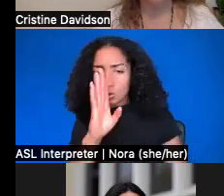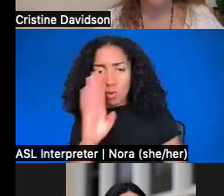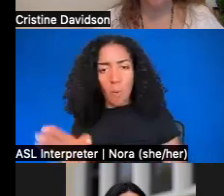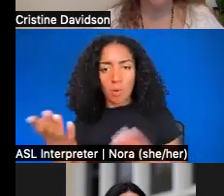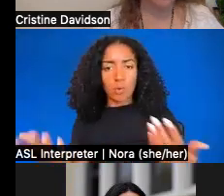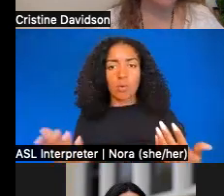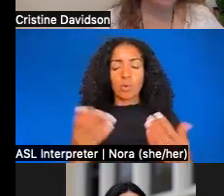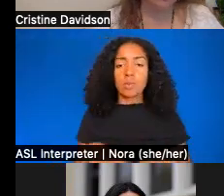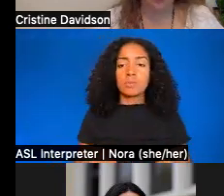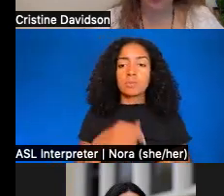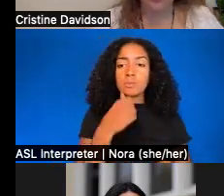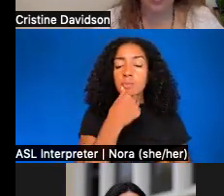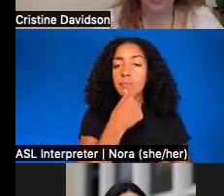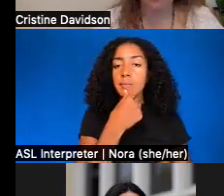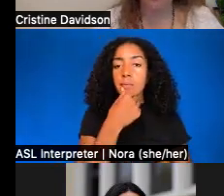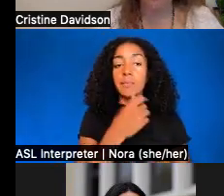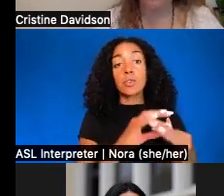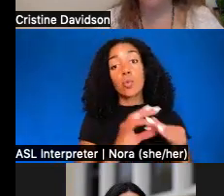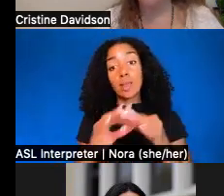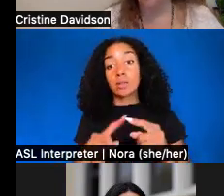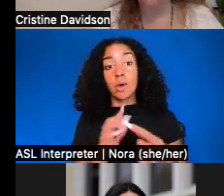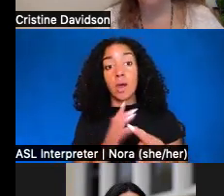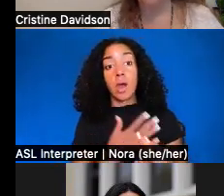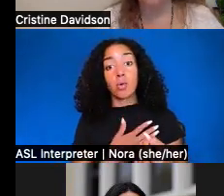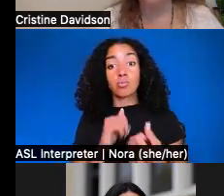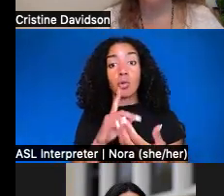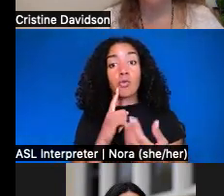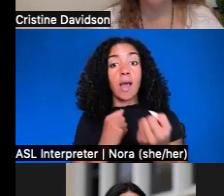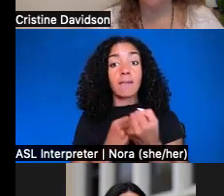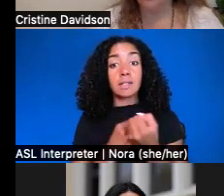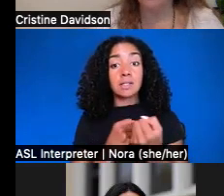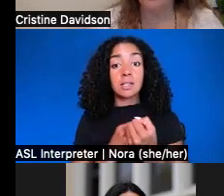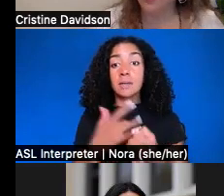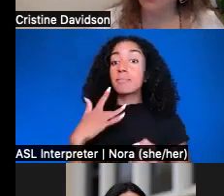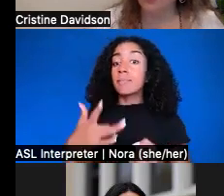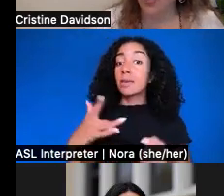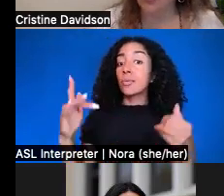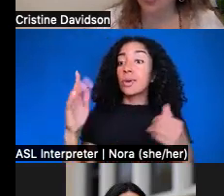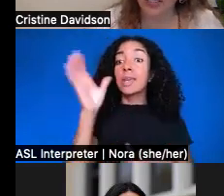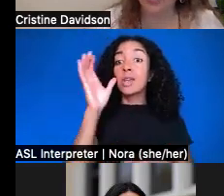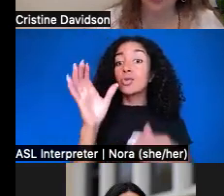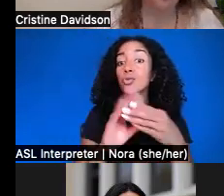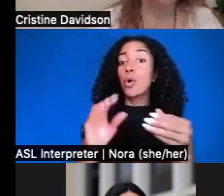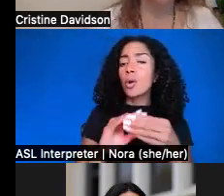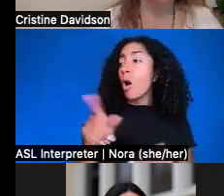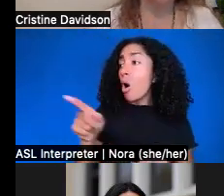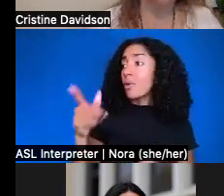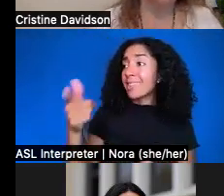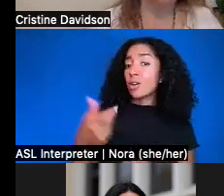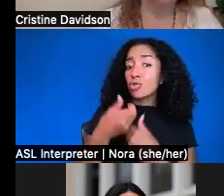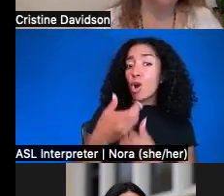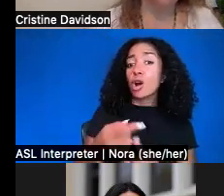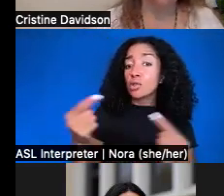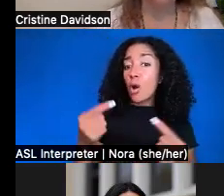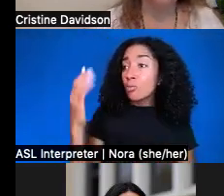that I hear it all the time. Well, they were drunk when they did it. You know, they're not like that when they're not drinking.